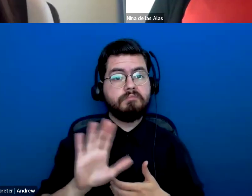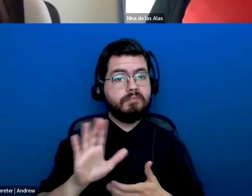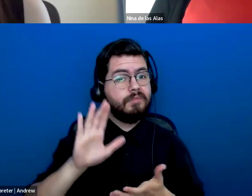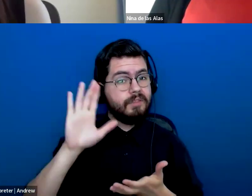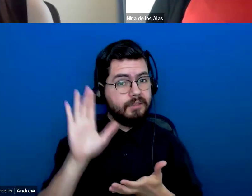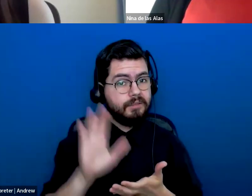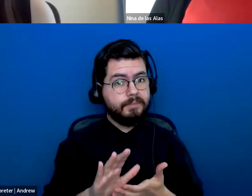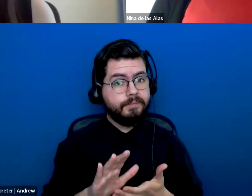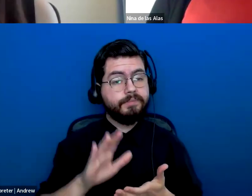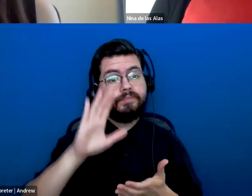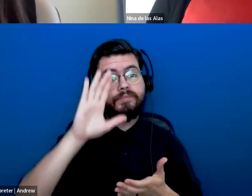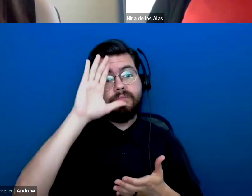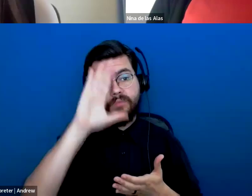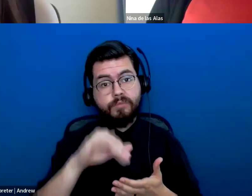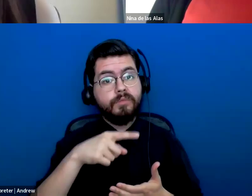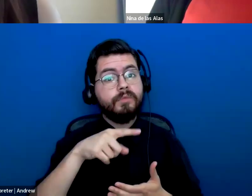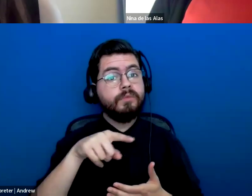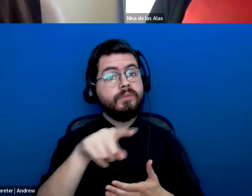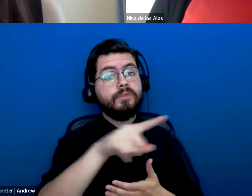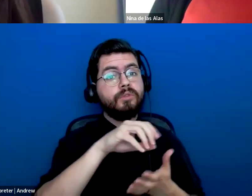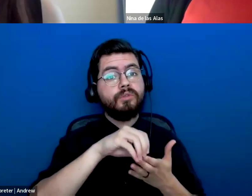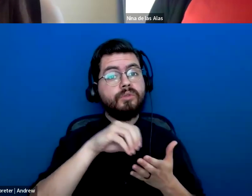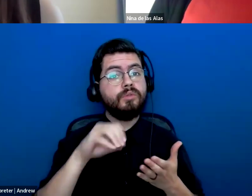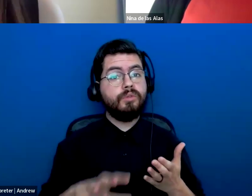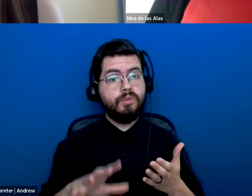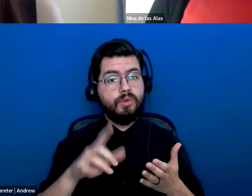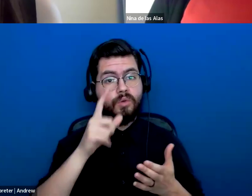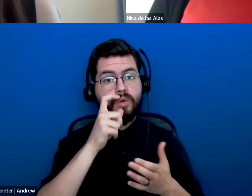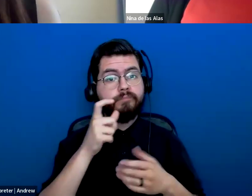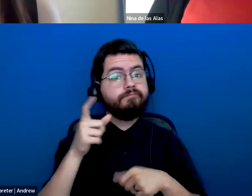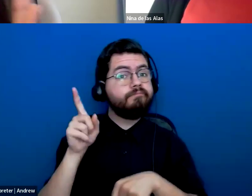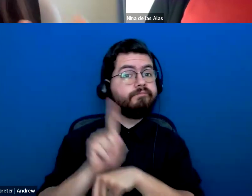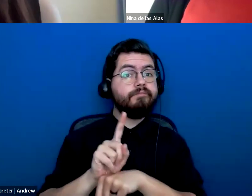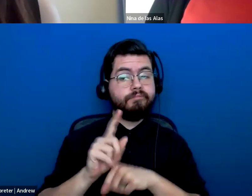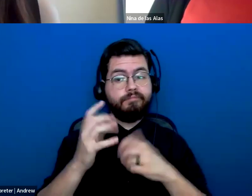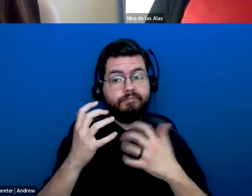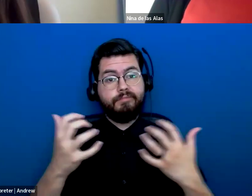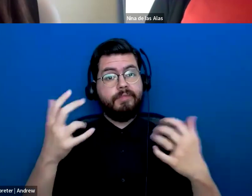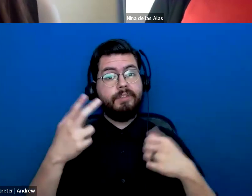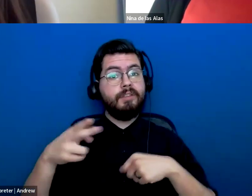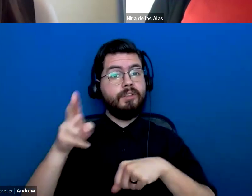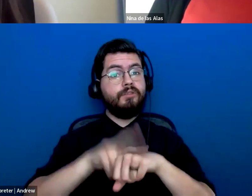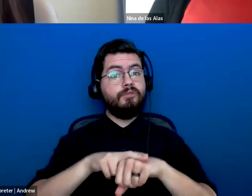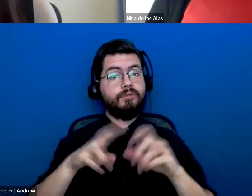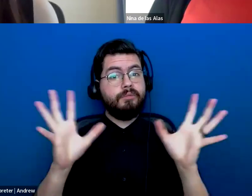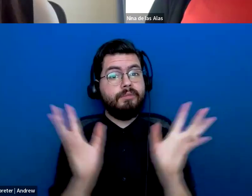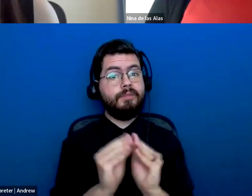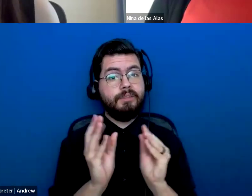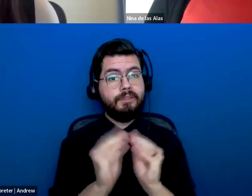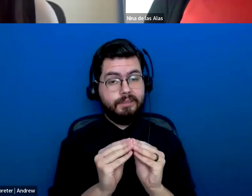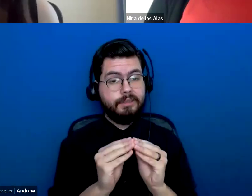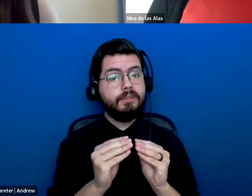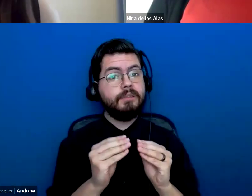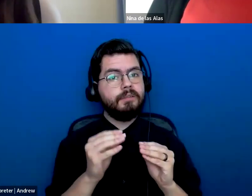some national conference, at first they were overwhelmed by the imposter thoughts, but after being asked some thoughtful